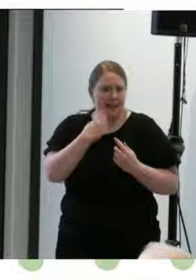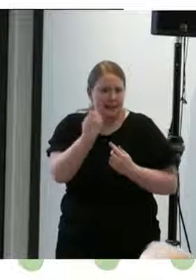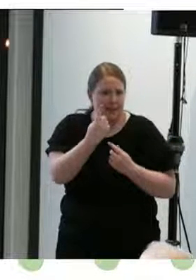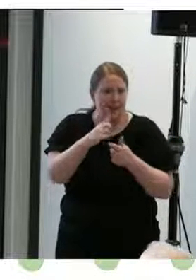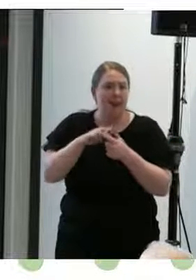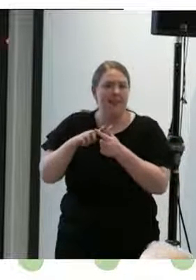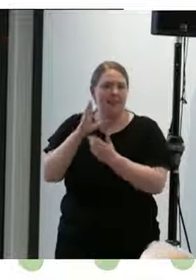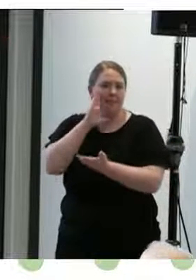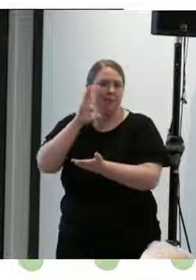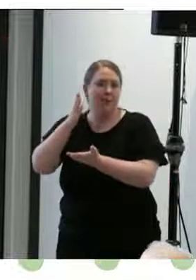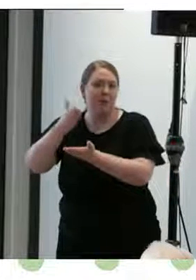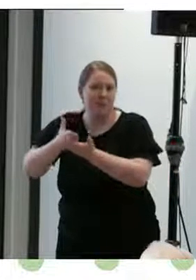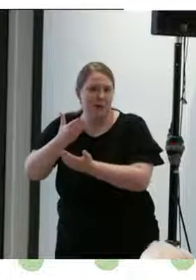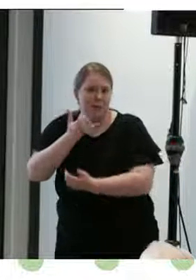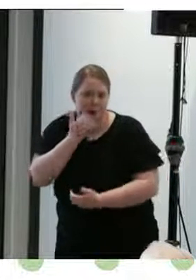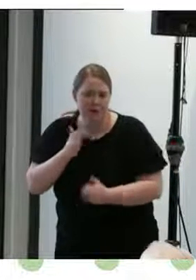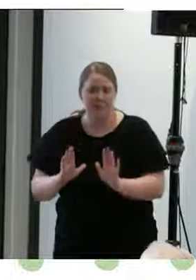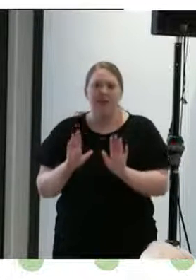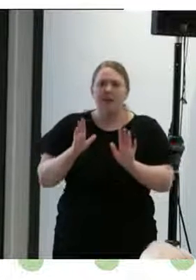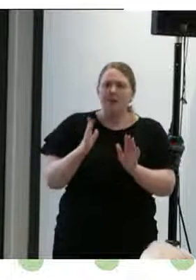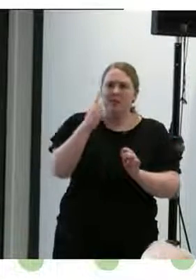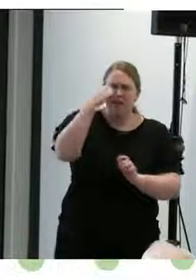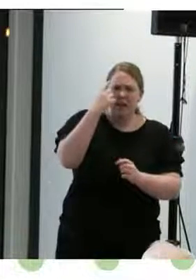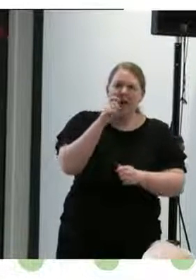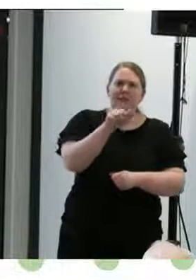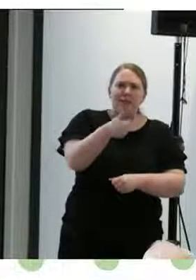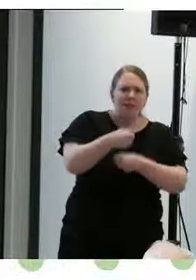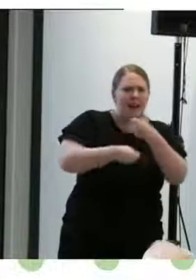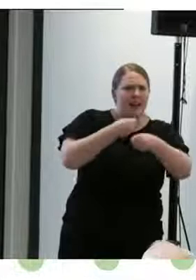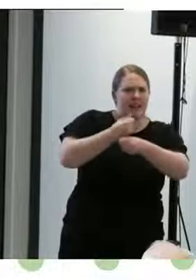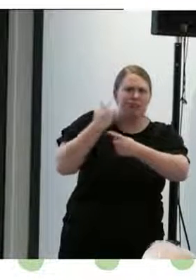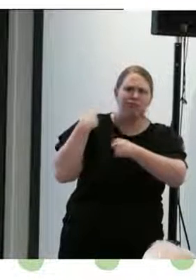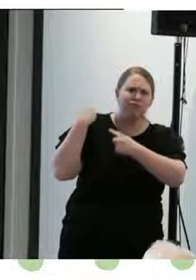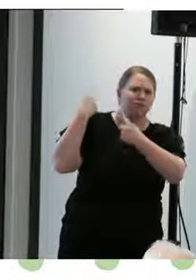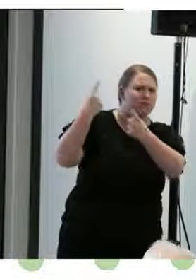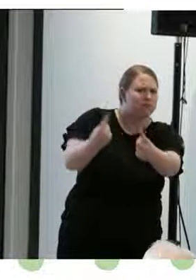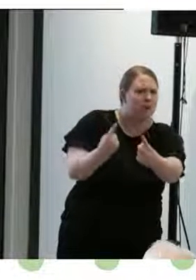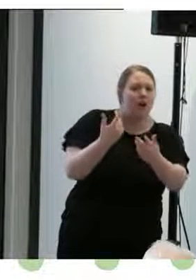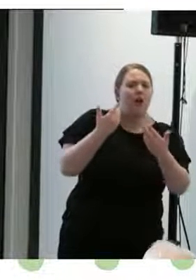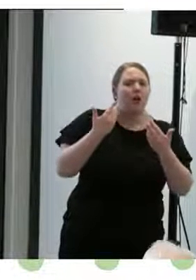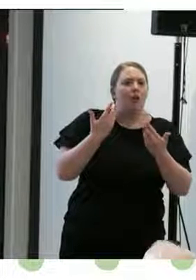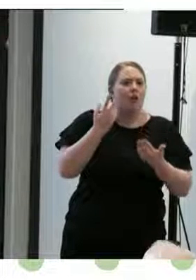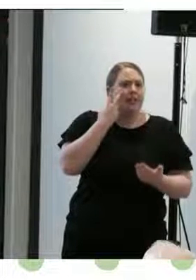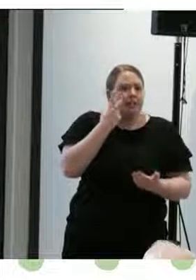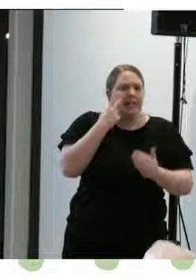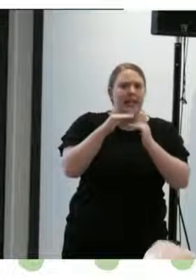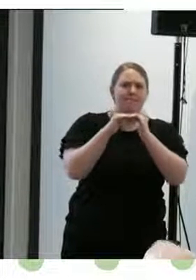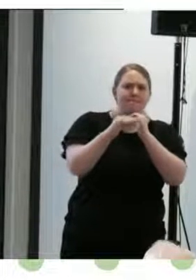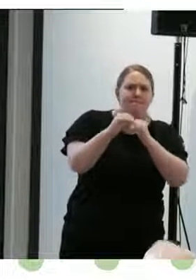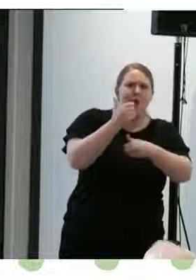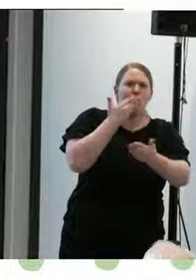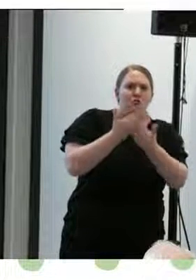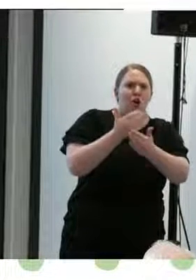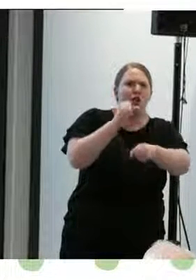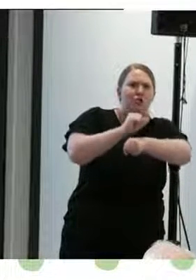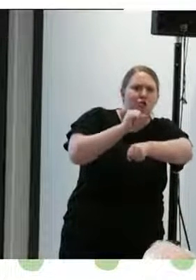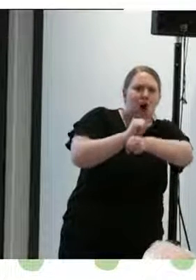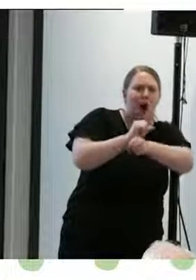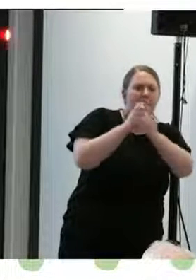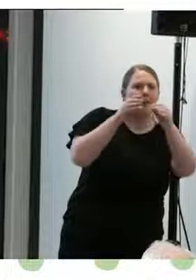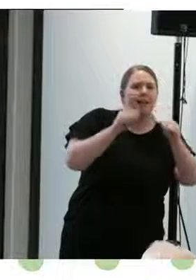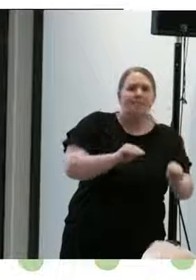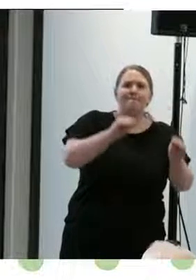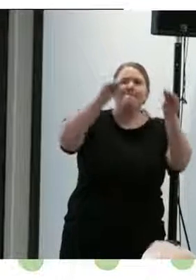many decades we've seen stable blue-collar jobs shipped overseas. We've seen people feel like they're not able to